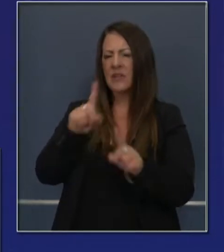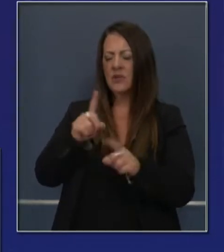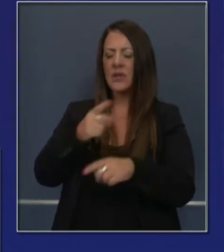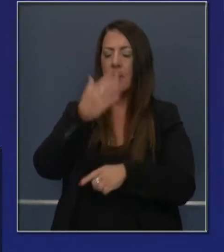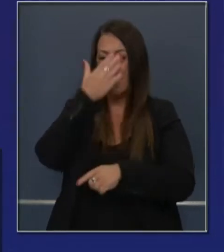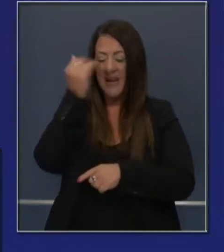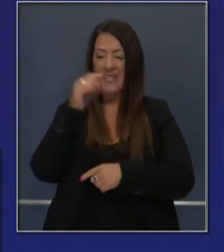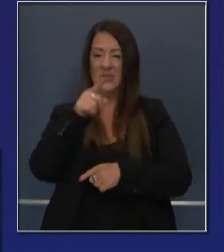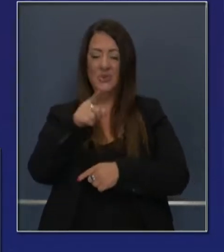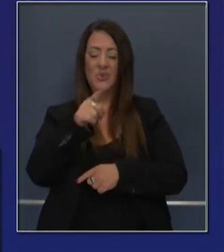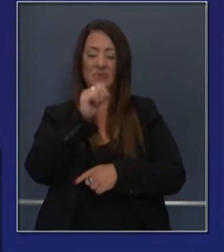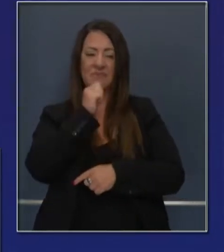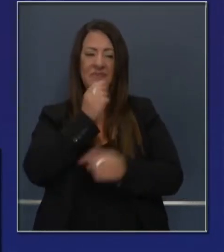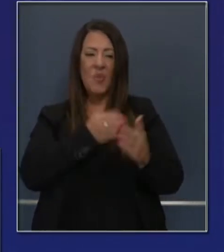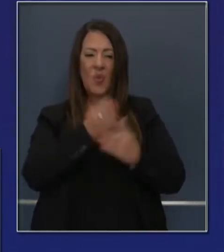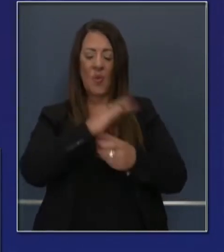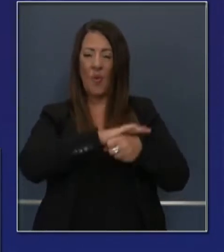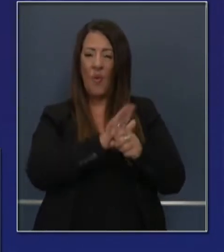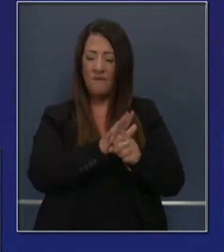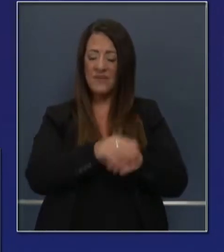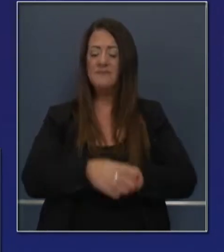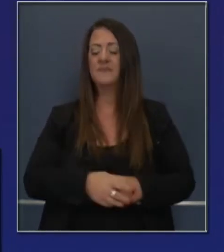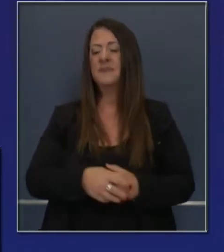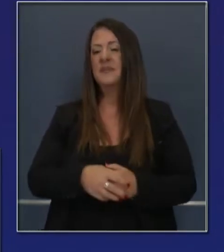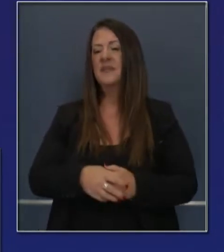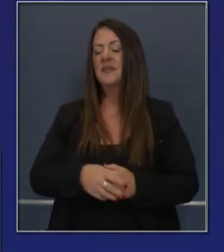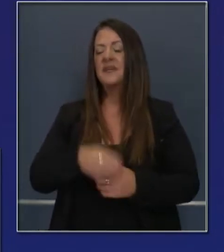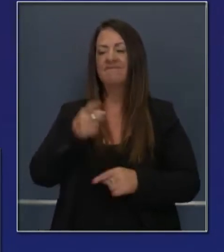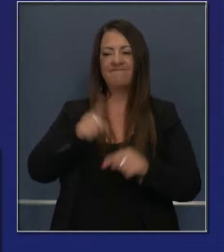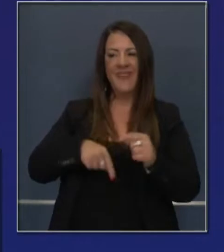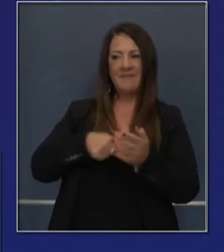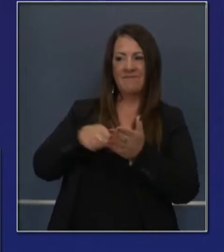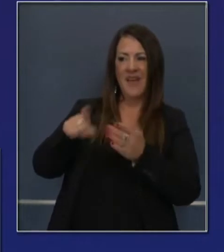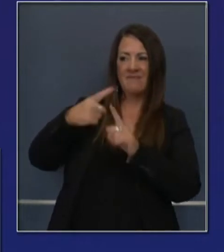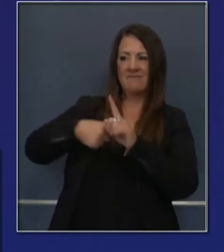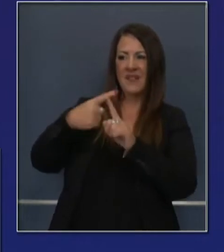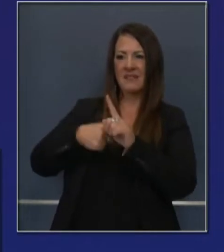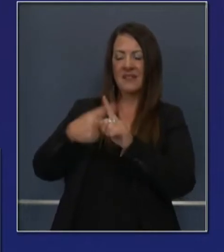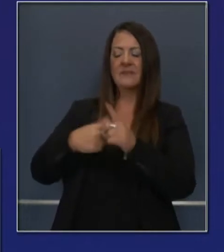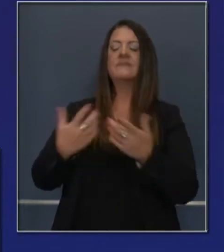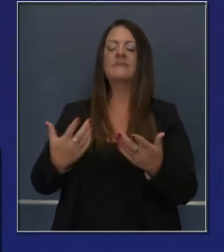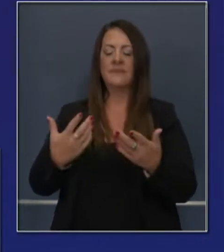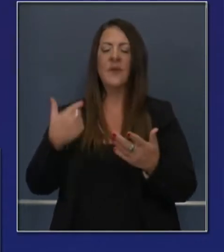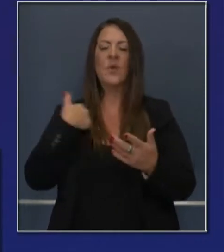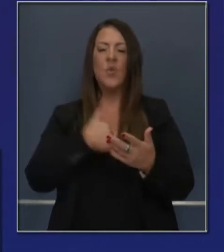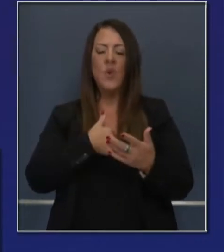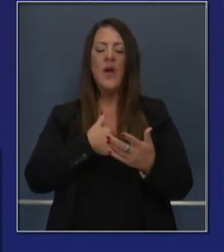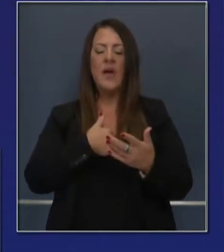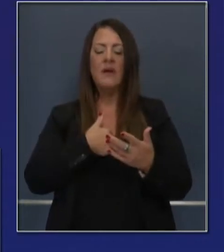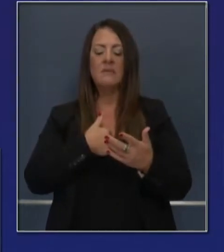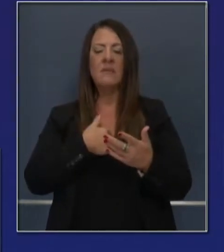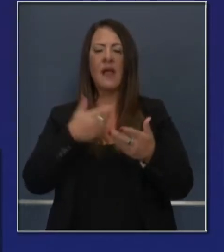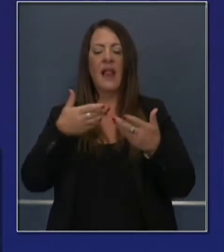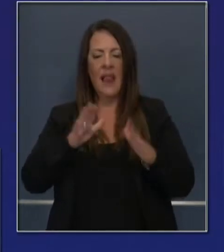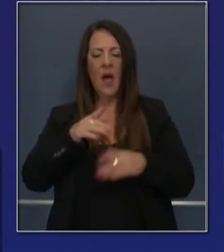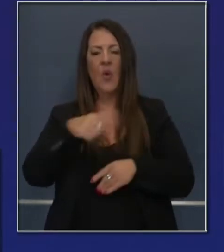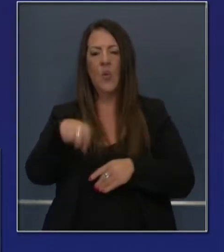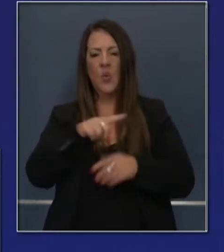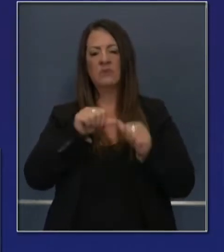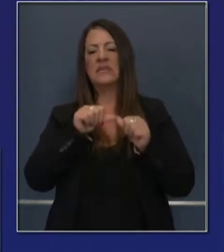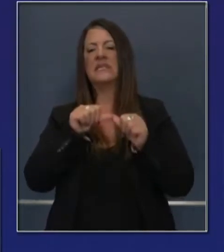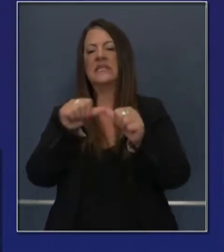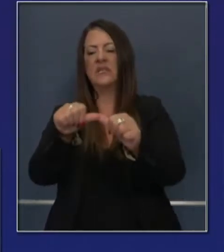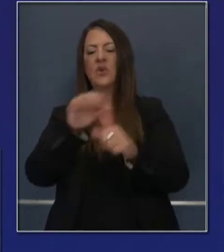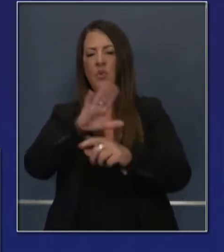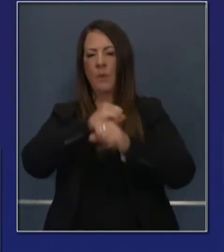COVID-19 specifically on their ability to make monthly rental payments. We've extended our protections through